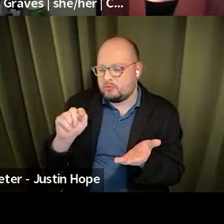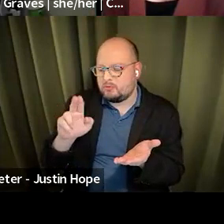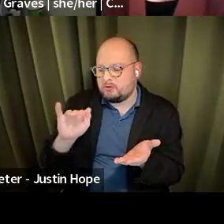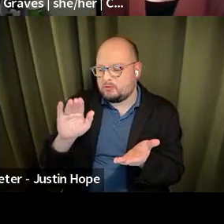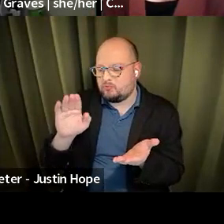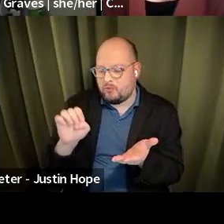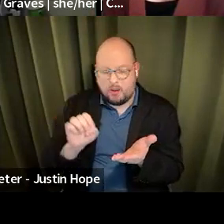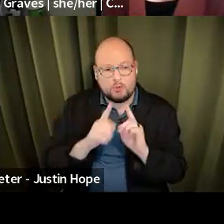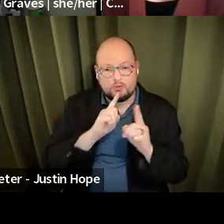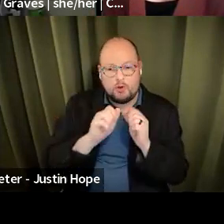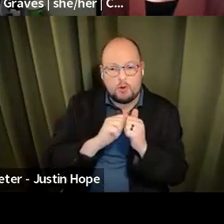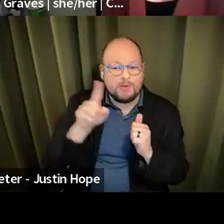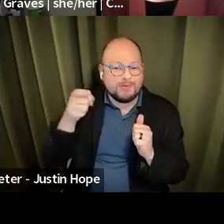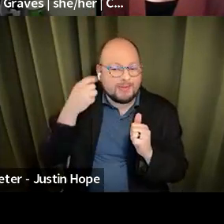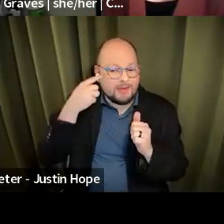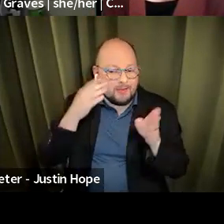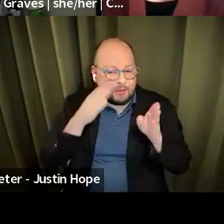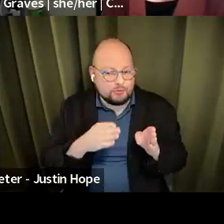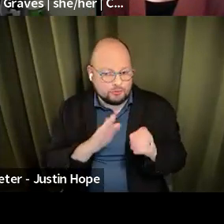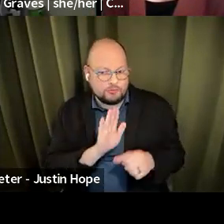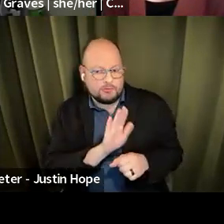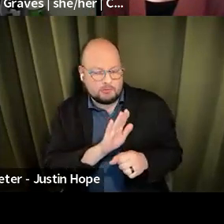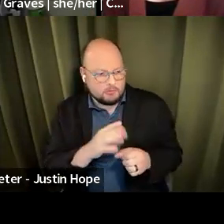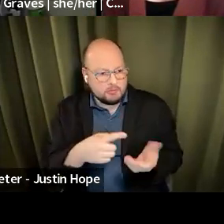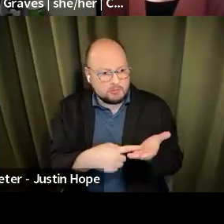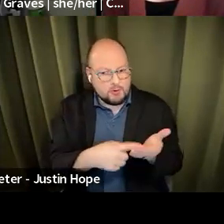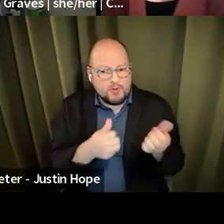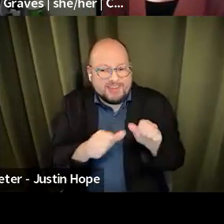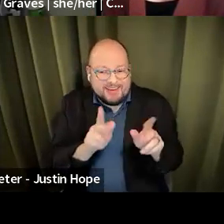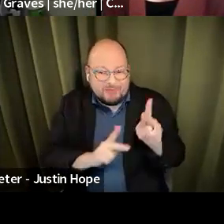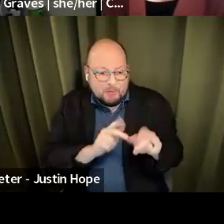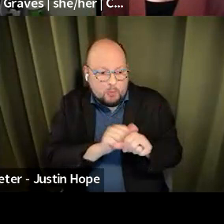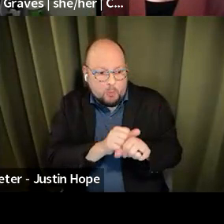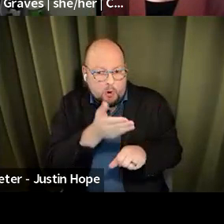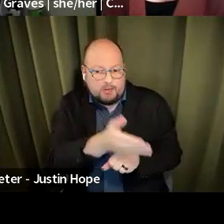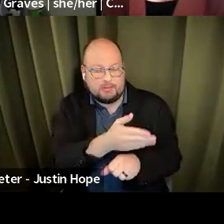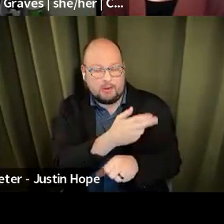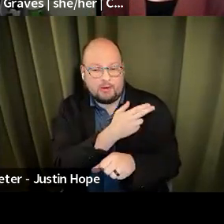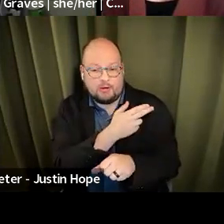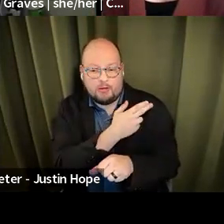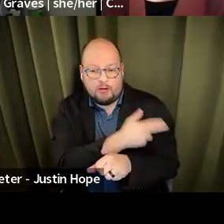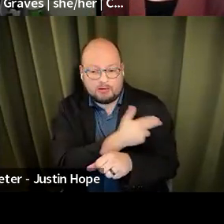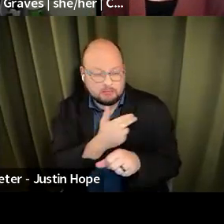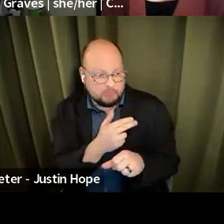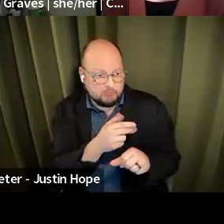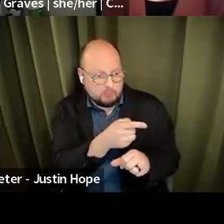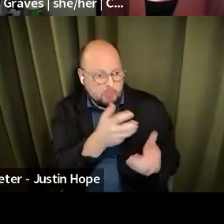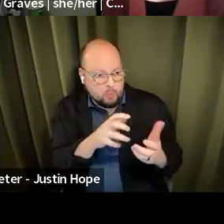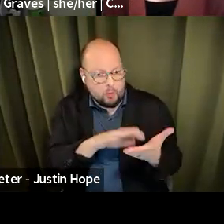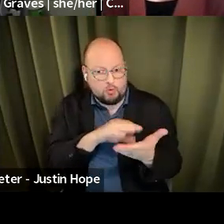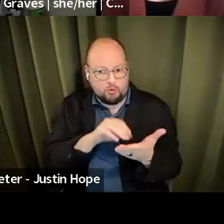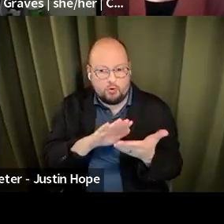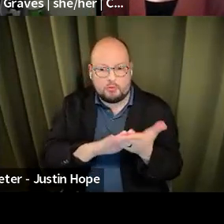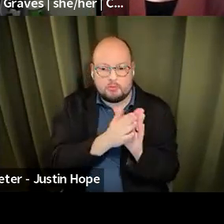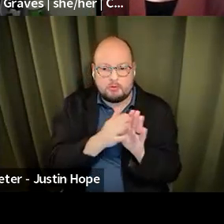figure out, are there people working at the Zuni hospital who would be interested in becoming a trained interpreter? And I don't want to seem